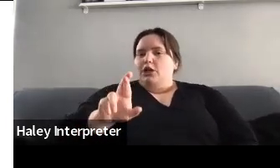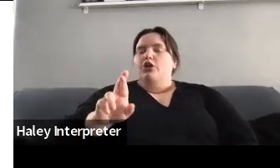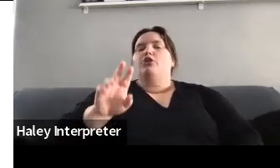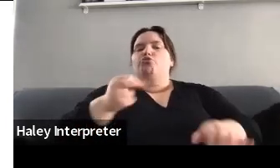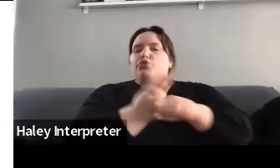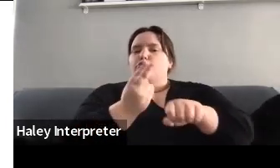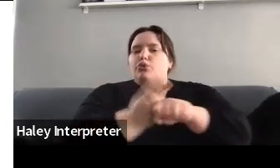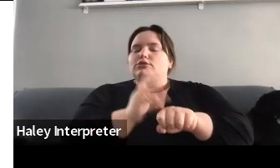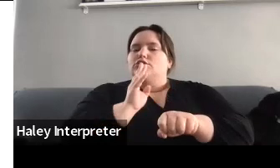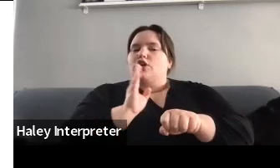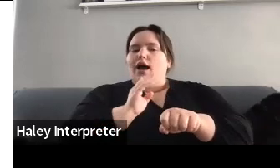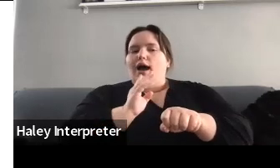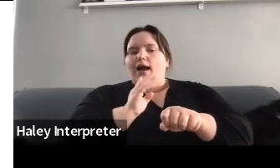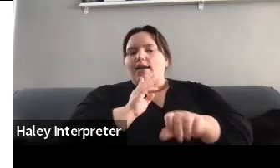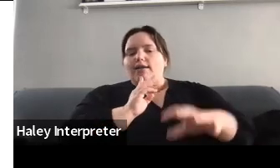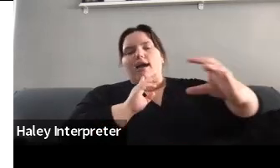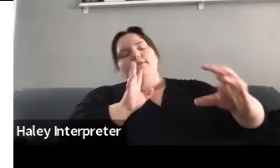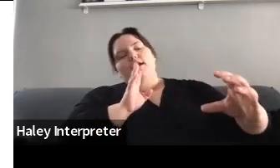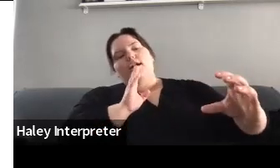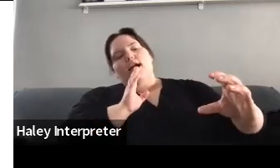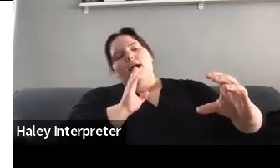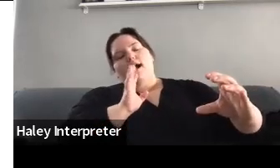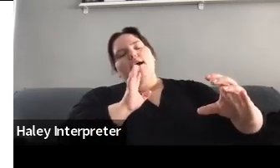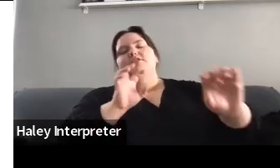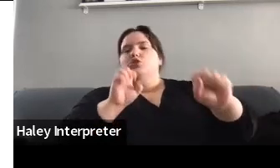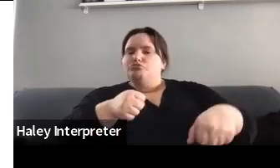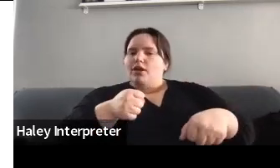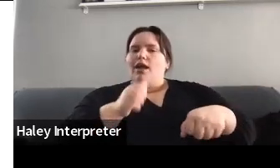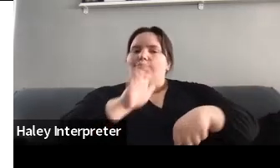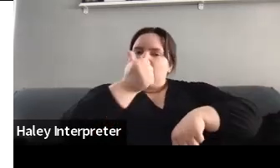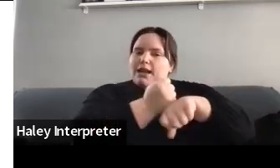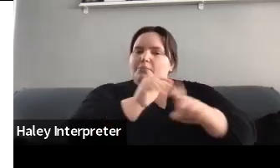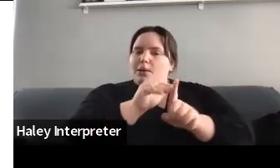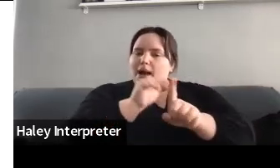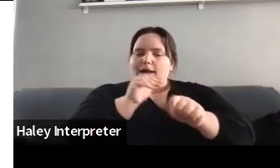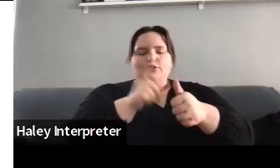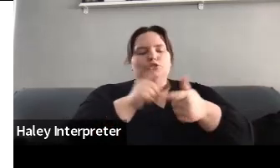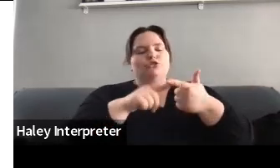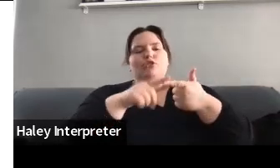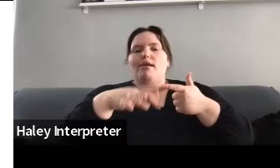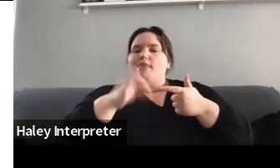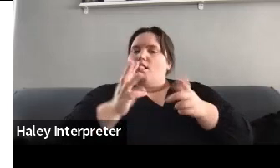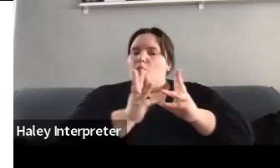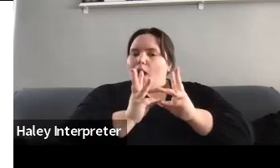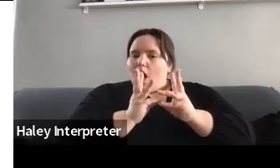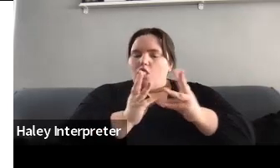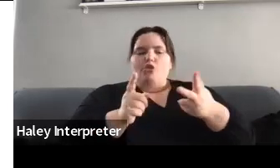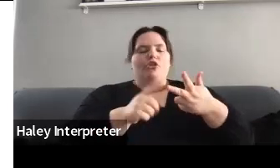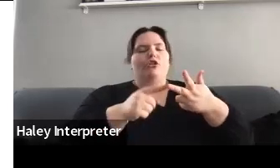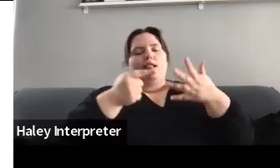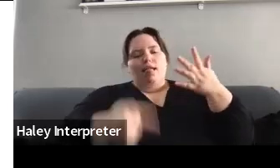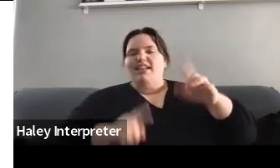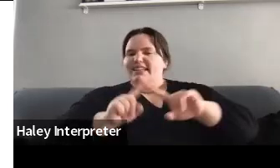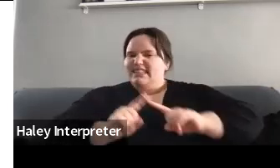into that allow you to set reminders. You can find out about the weather. They have different skills that you can